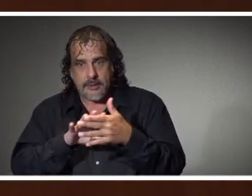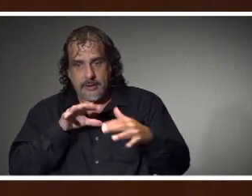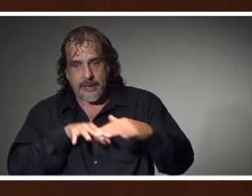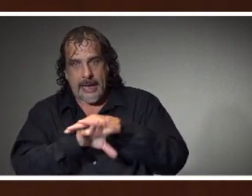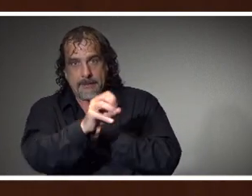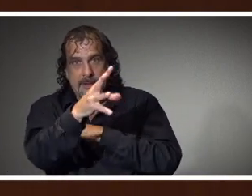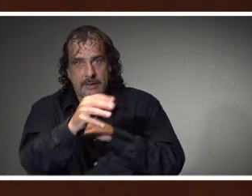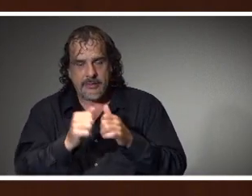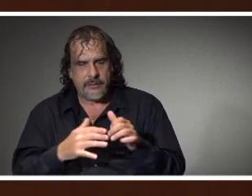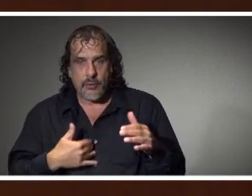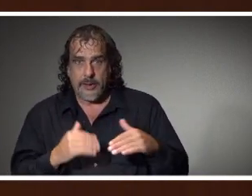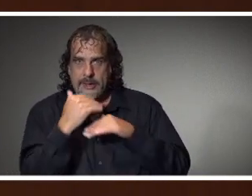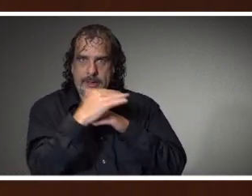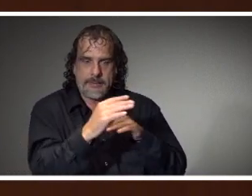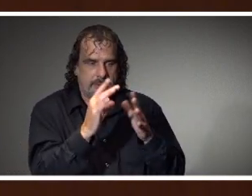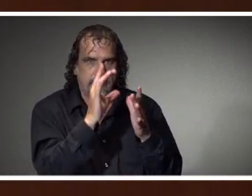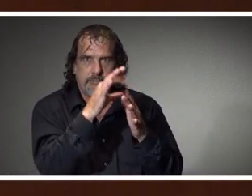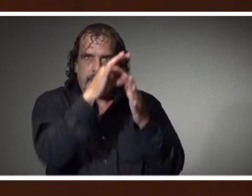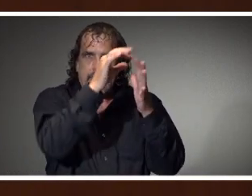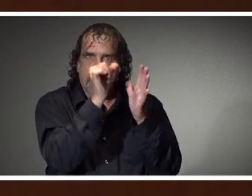elective surgeries that require hospitalizations.